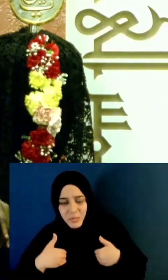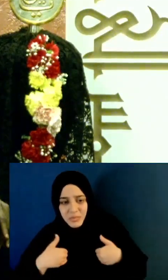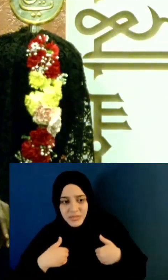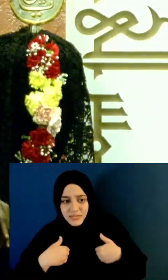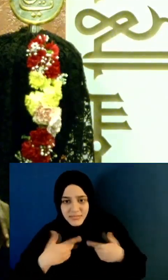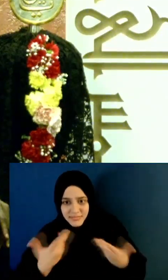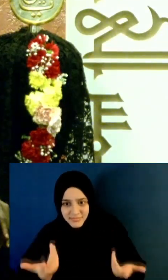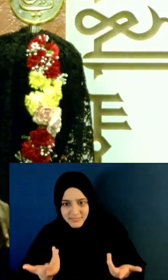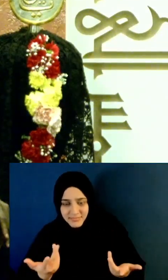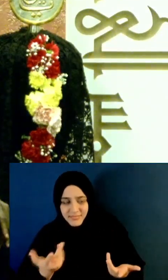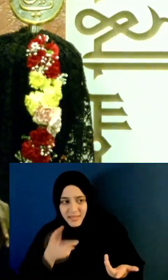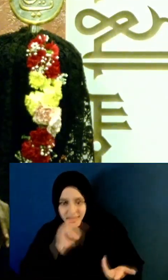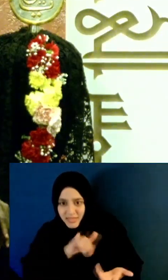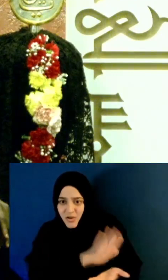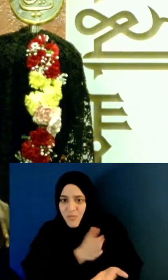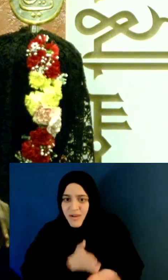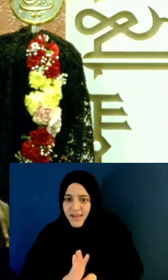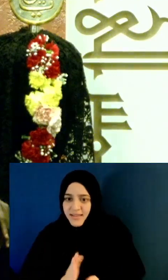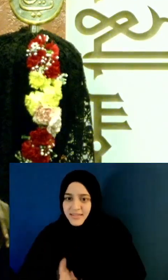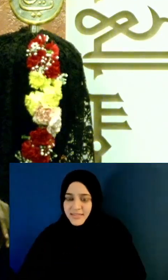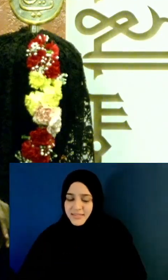But somebody may come and say, Sheikh,